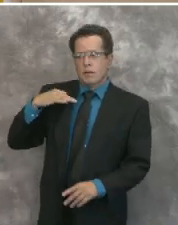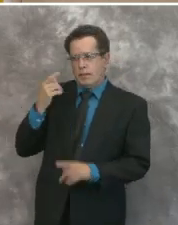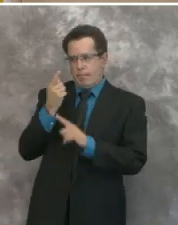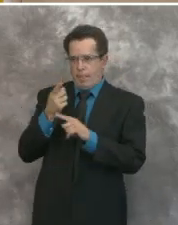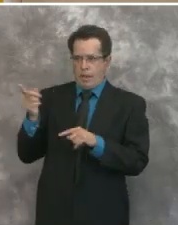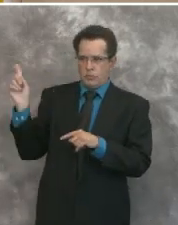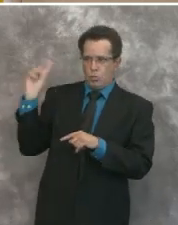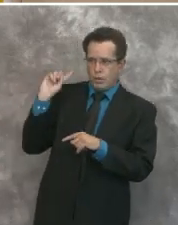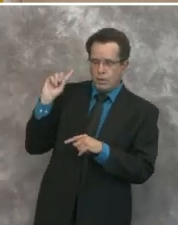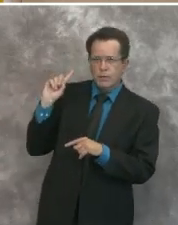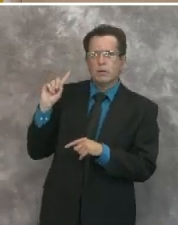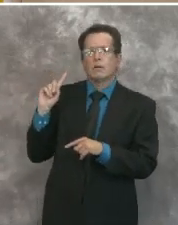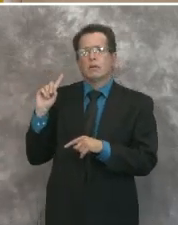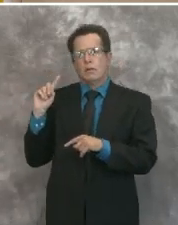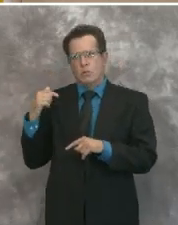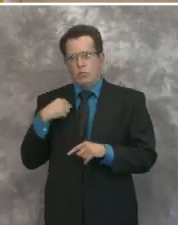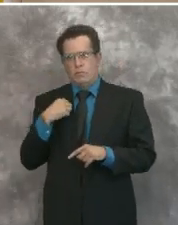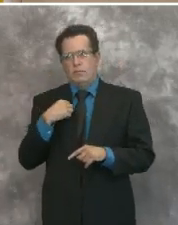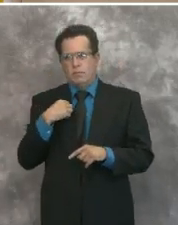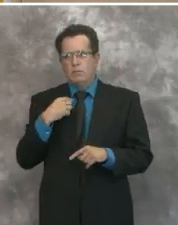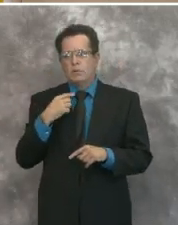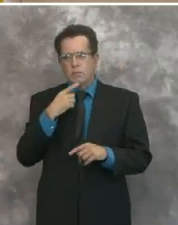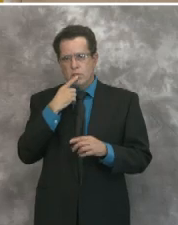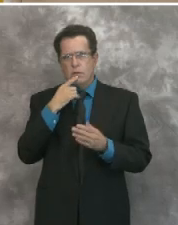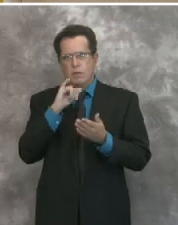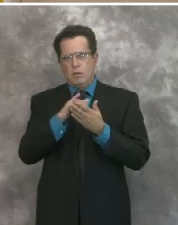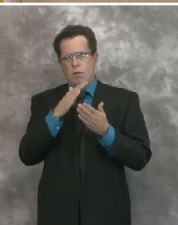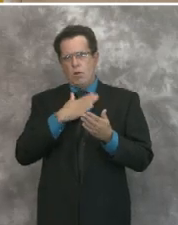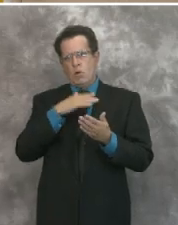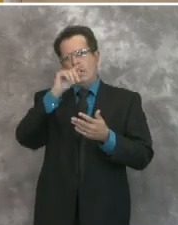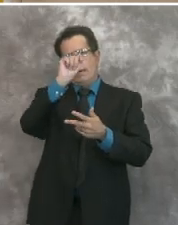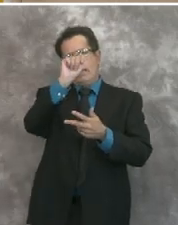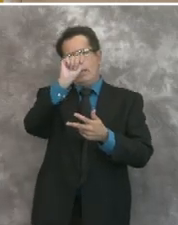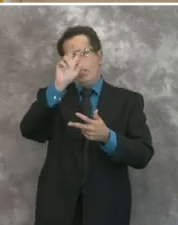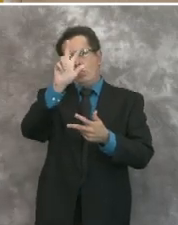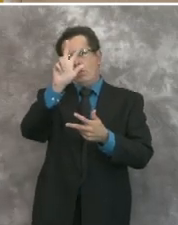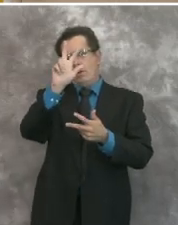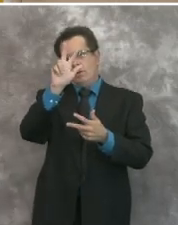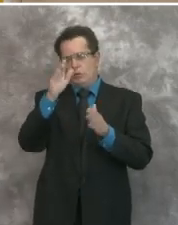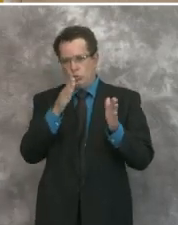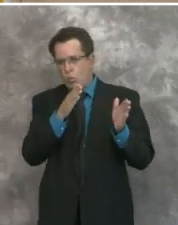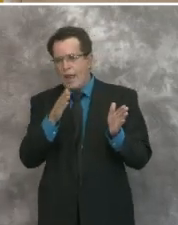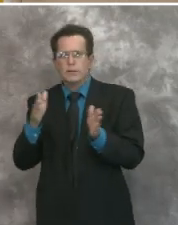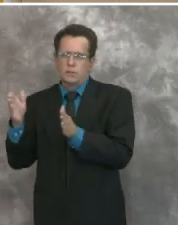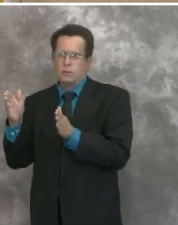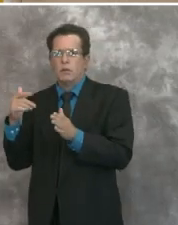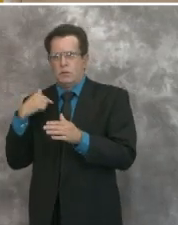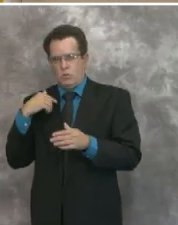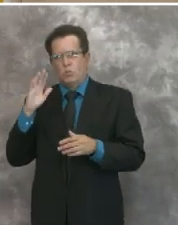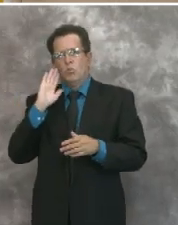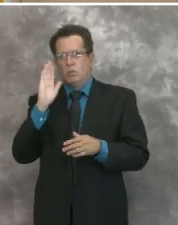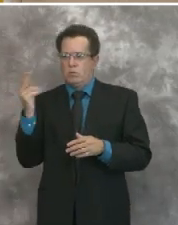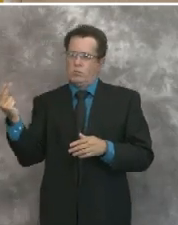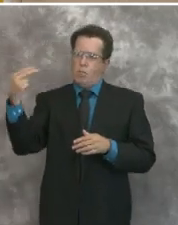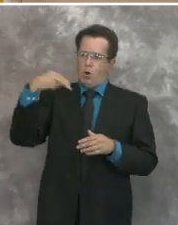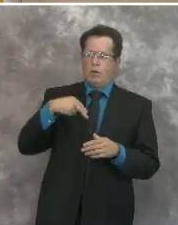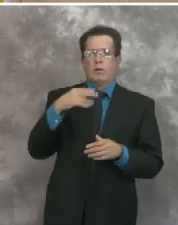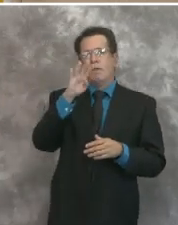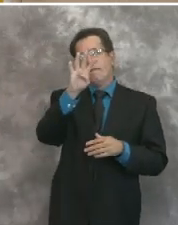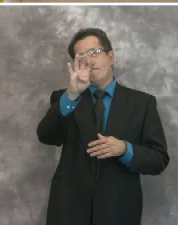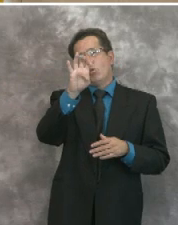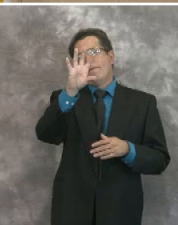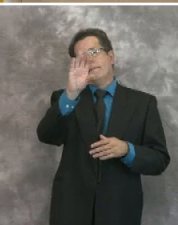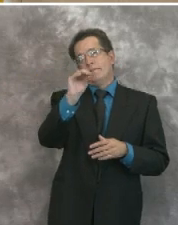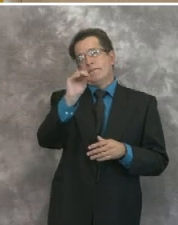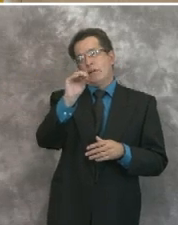Last week, the last part of last week, we said that through our T3 strategy that we would be onboarding about